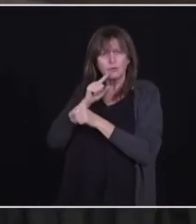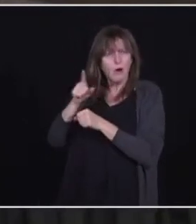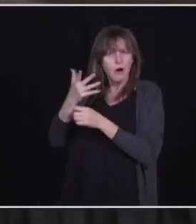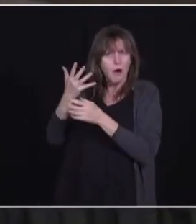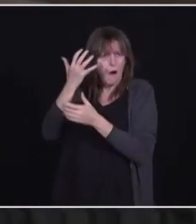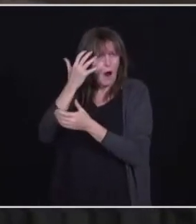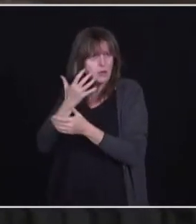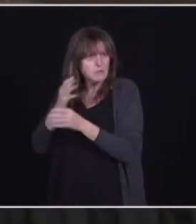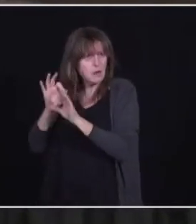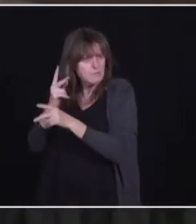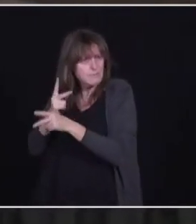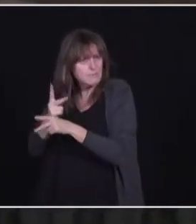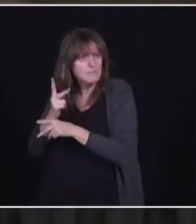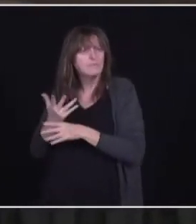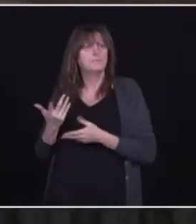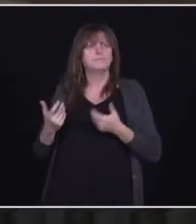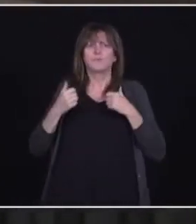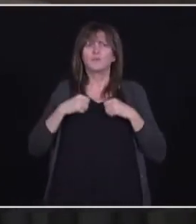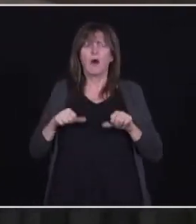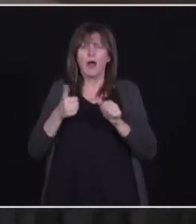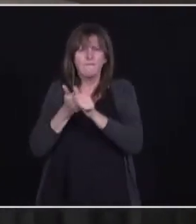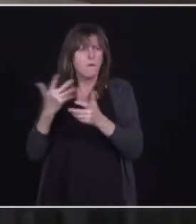transmission. Follow-up?